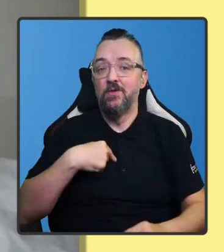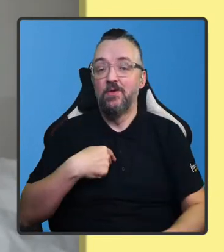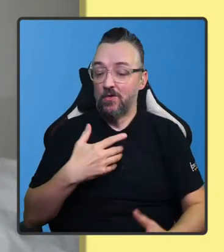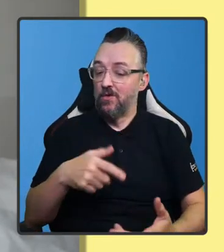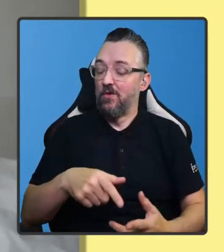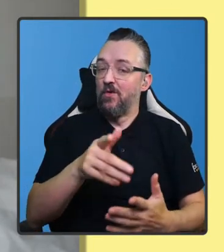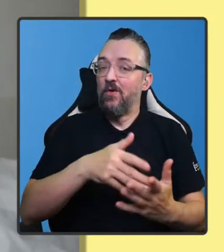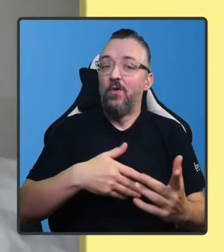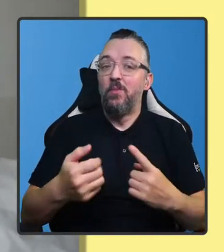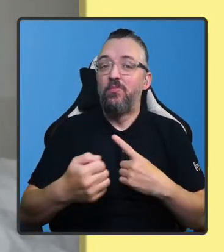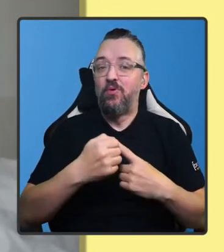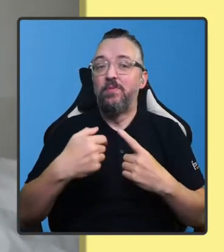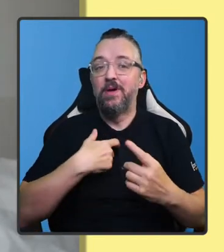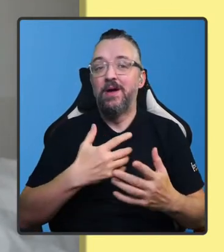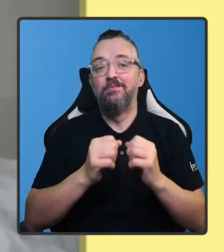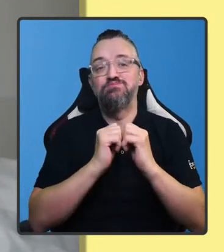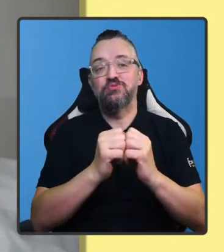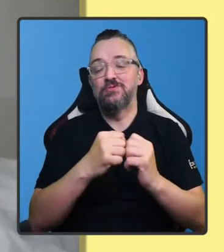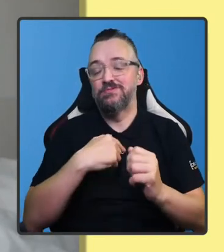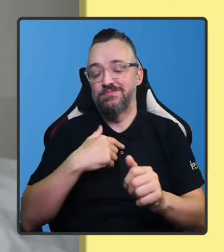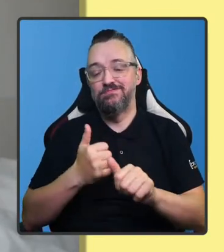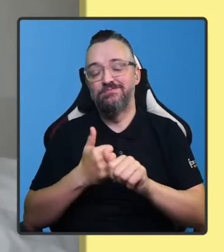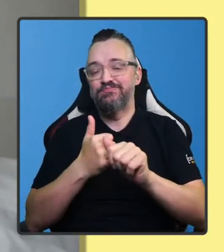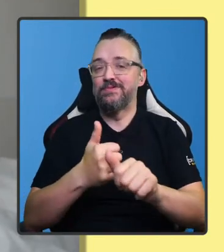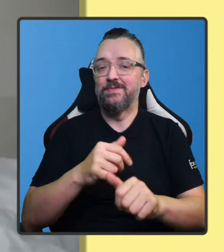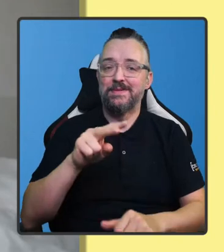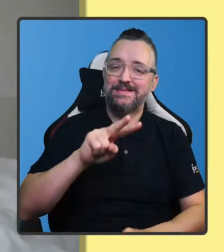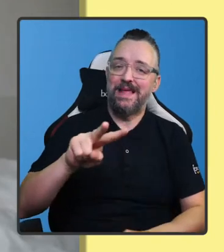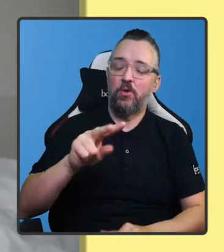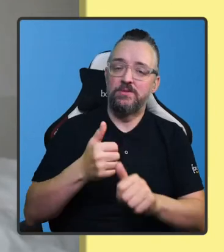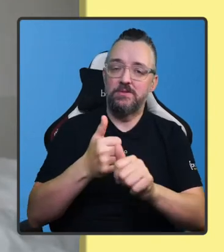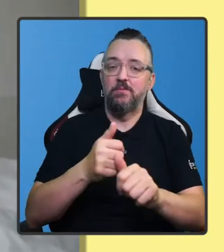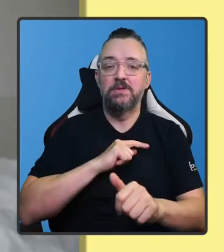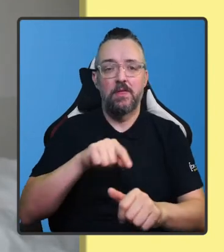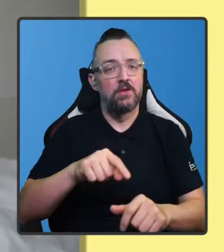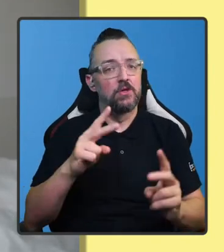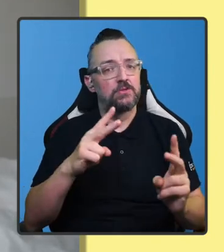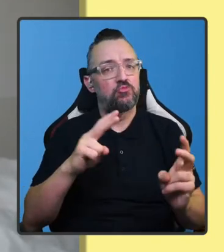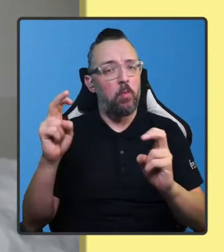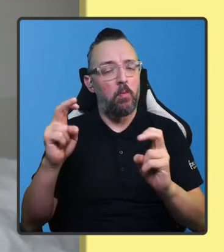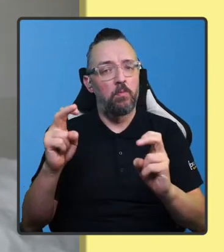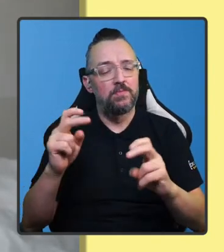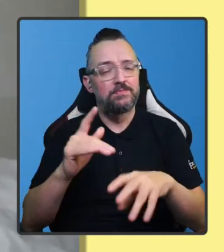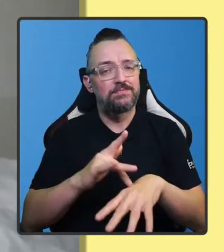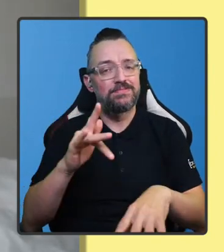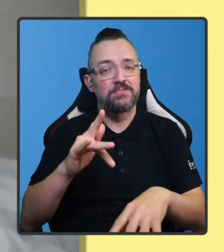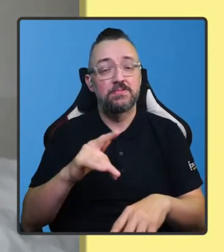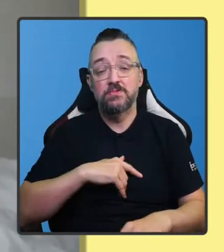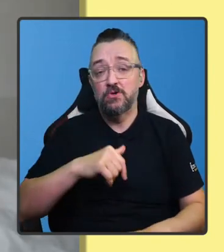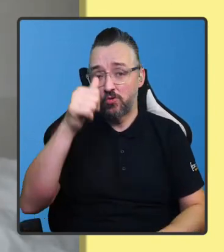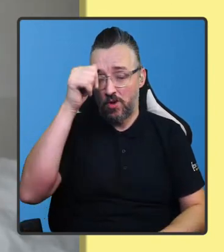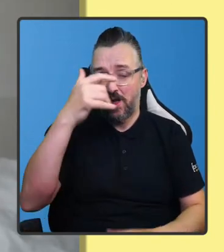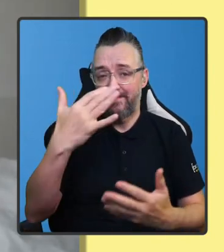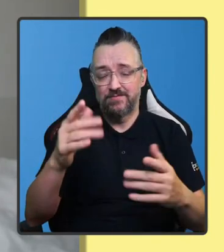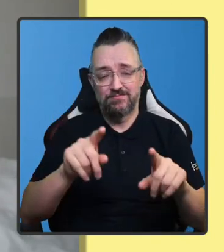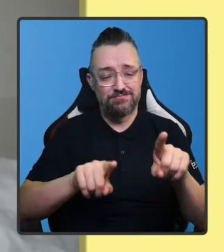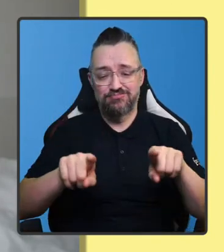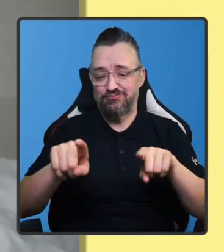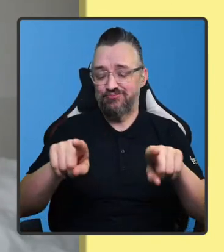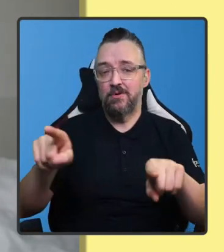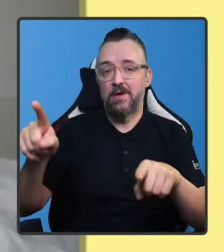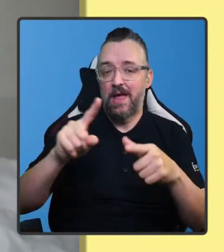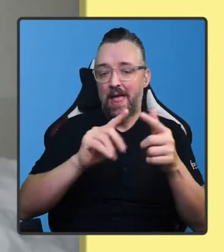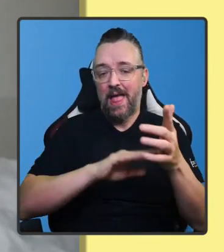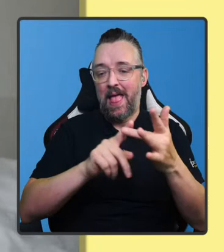appreciative to be seconding it and speaking on a very topical subject. I find too many parallels between Emily and myself and feel